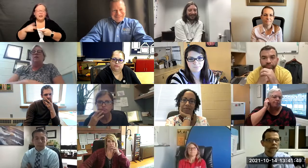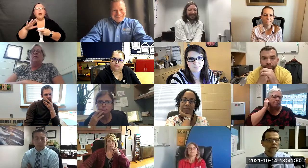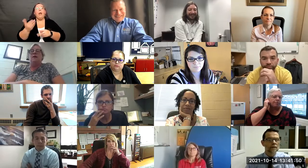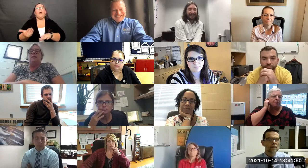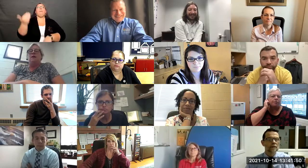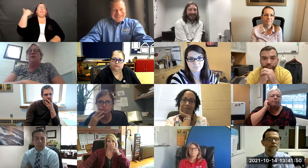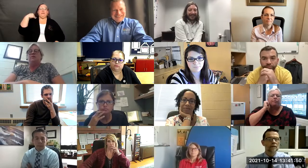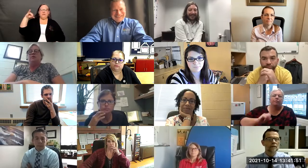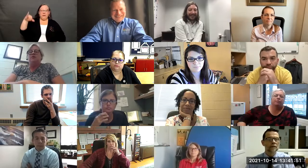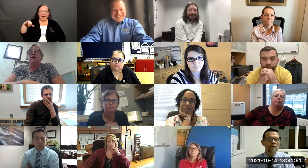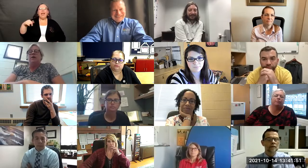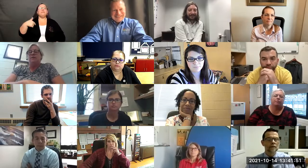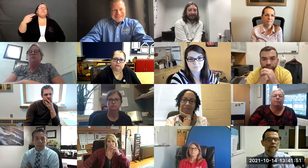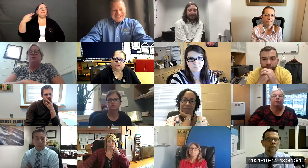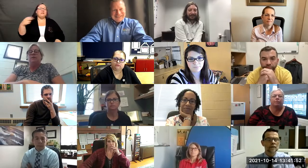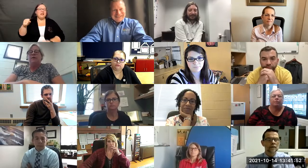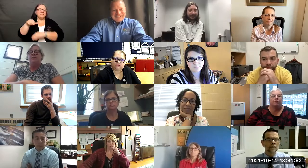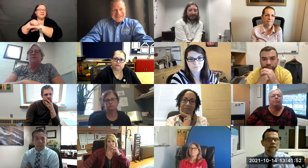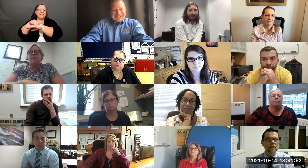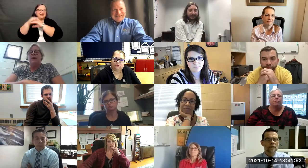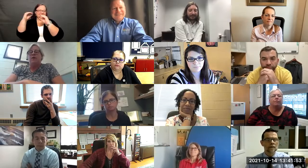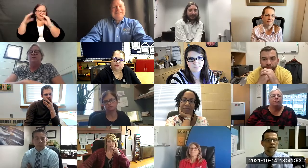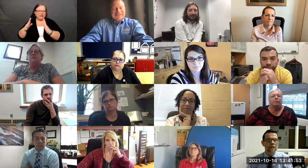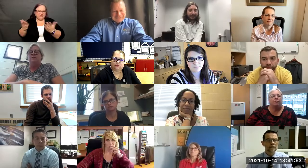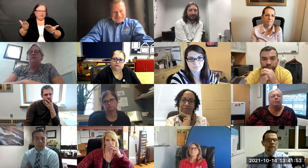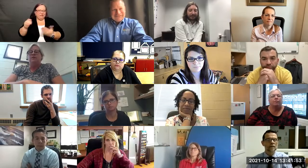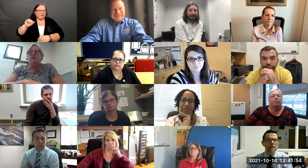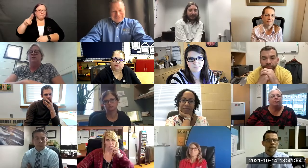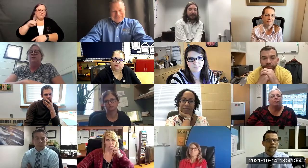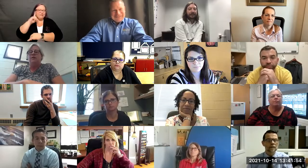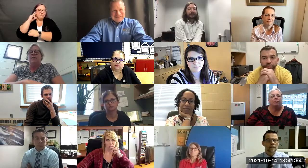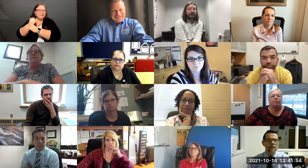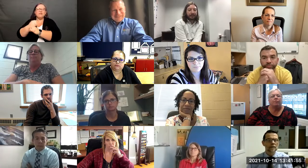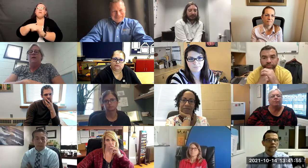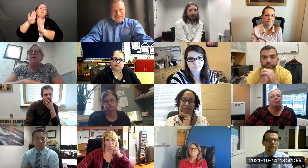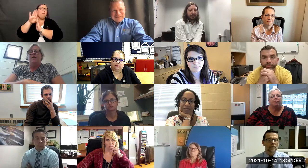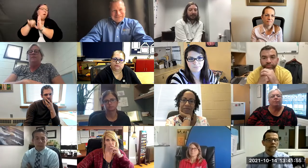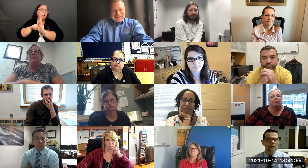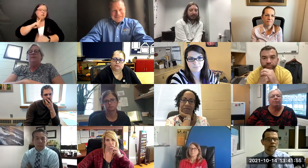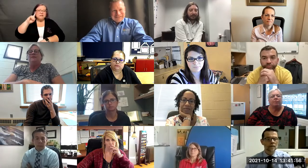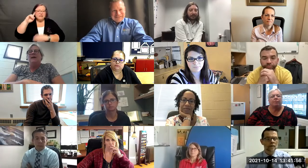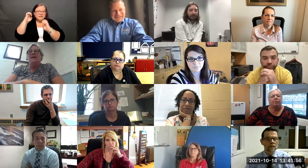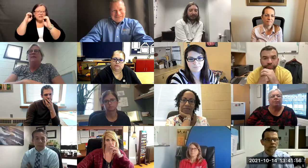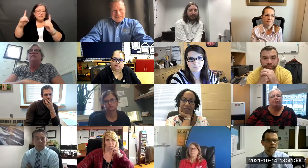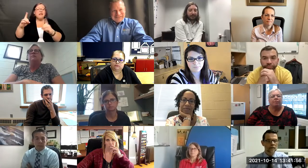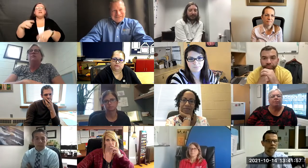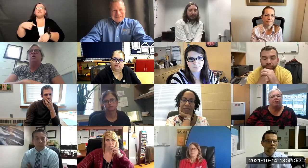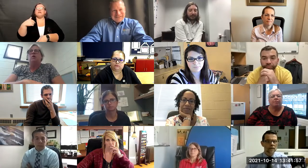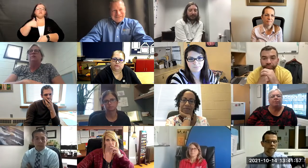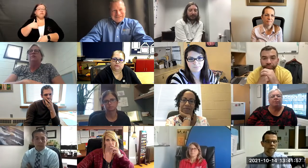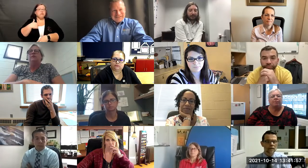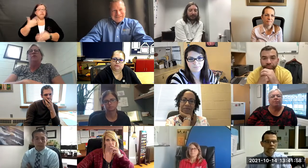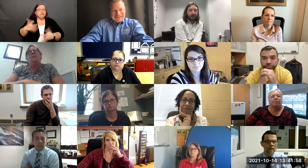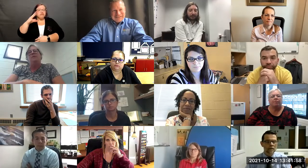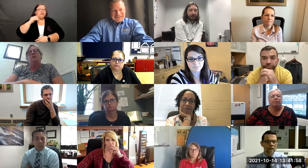school English teacher here at the School for the Deaf. My background is in deaf education. I've been the data analyst on